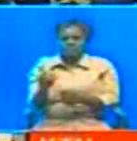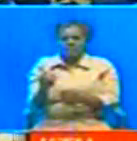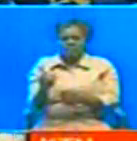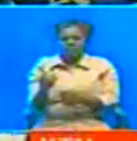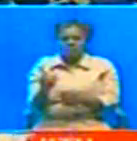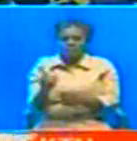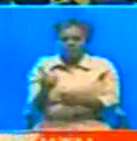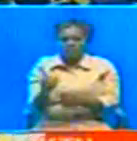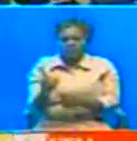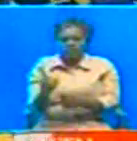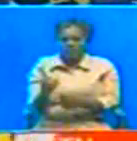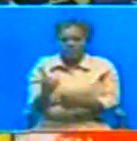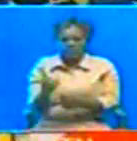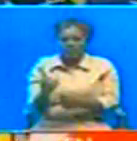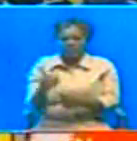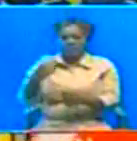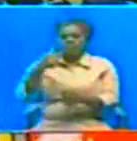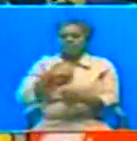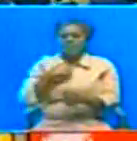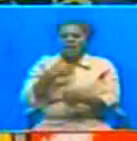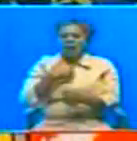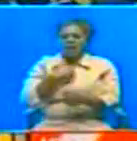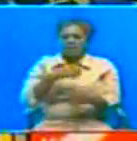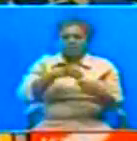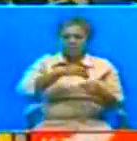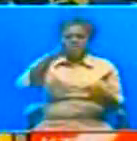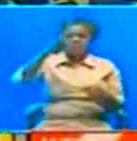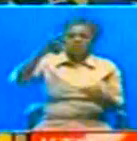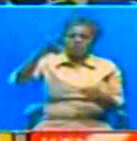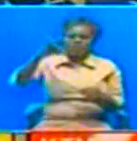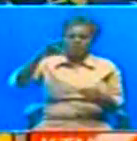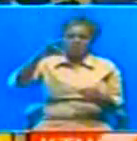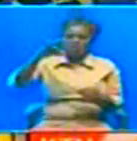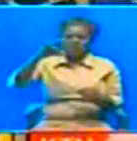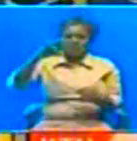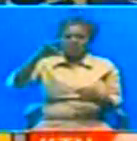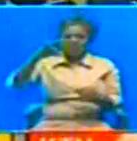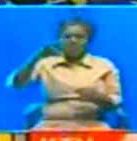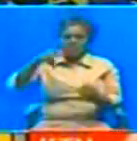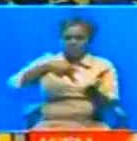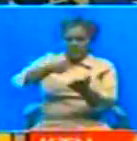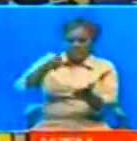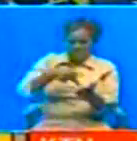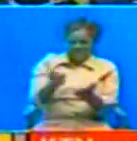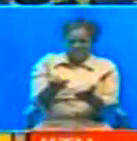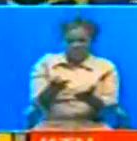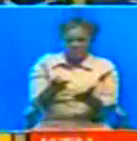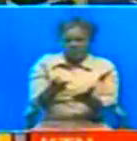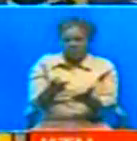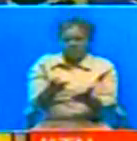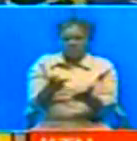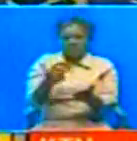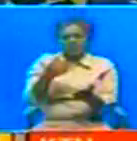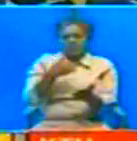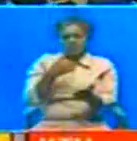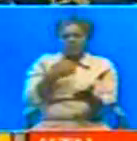services. You require some spiritual kind of a prayer, repentance. Because equally,